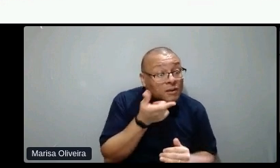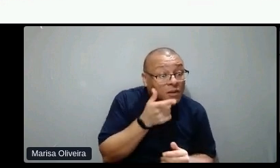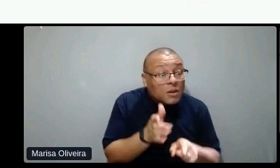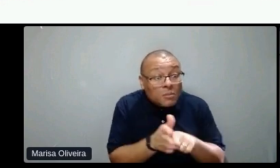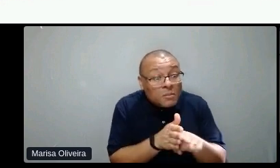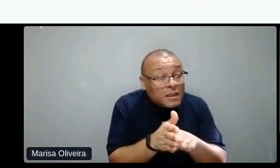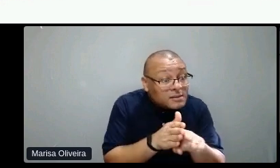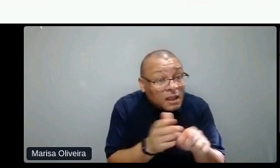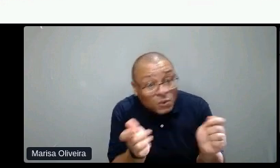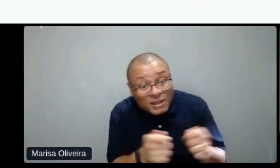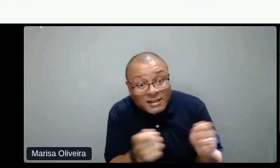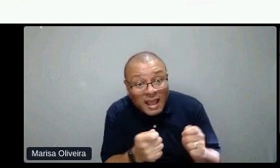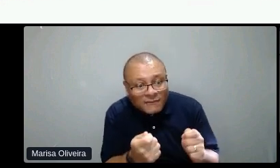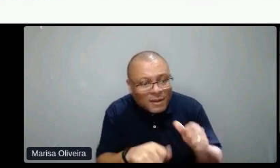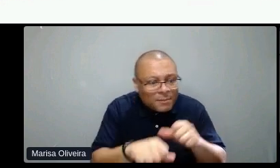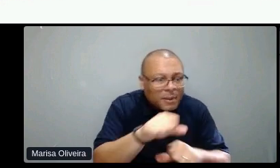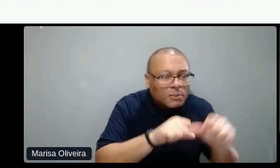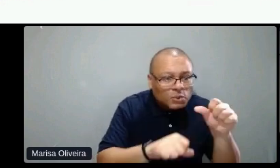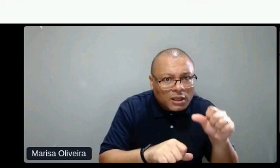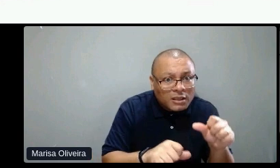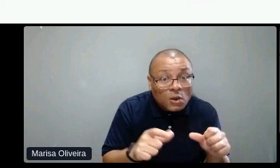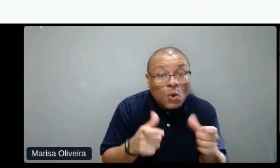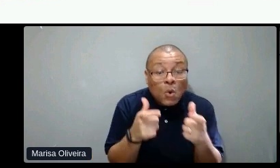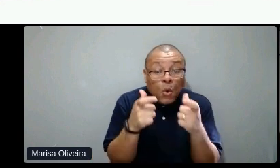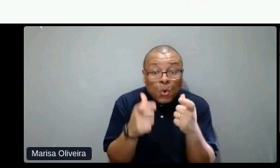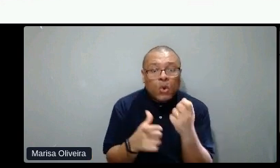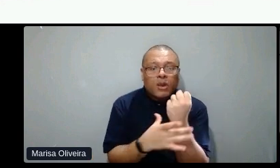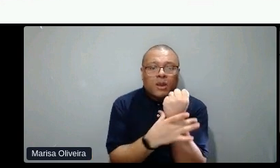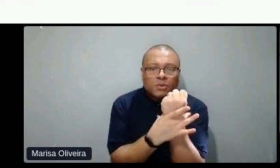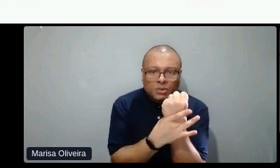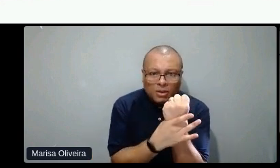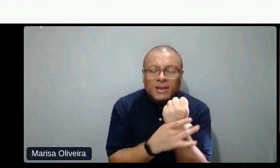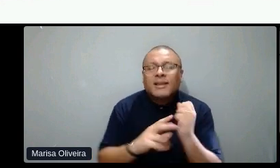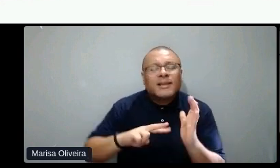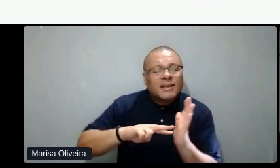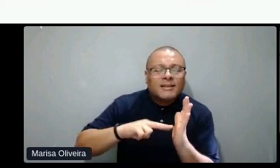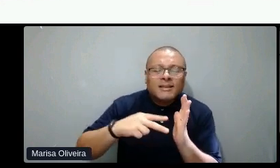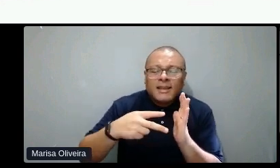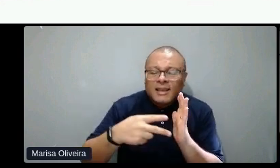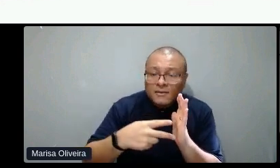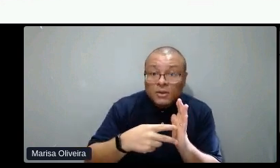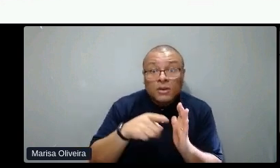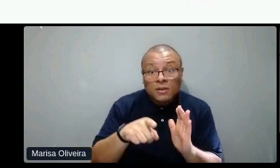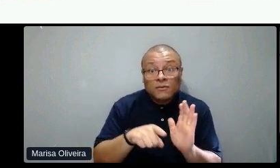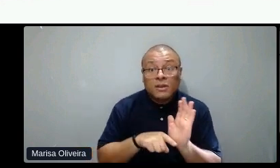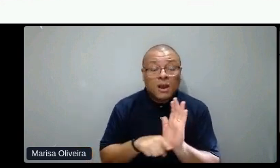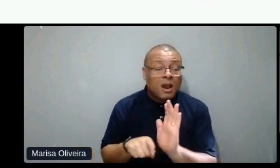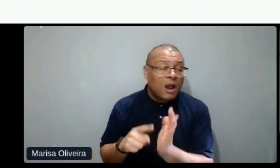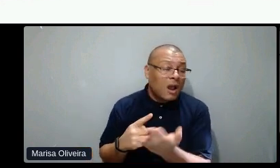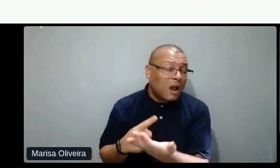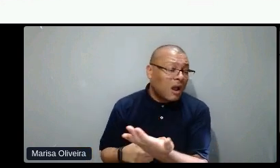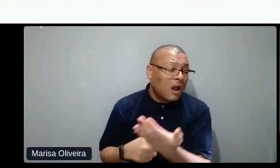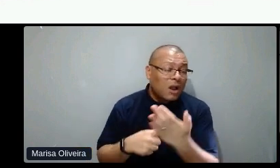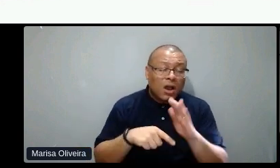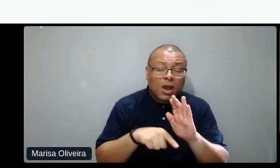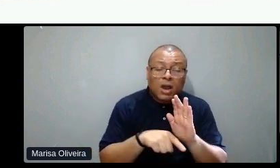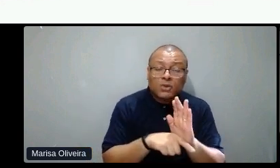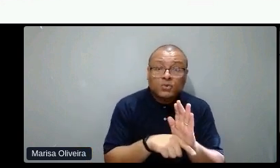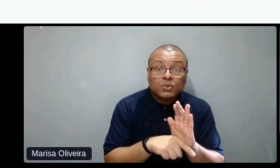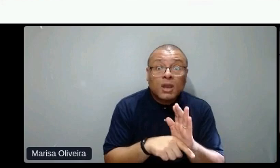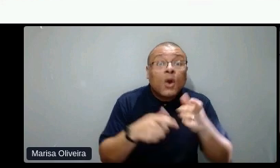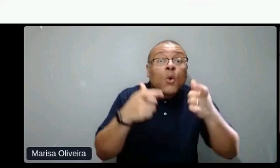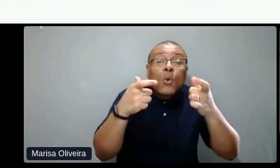So, very often, one of the things that psychological safety can do for us is to help us be in these uncomfortable